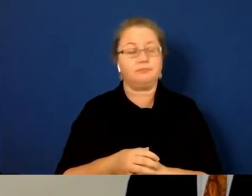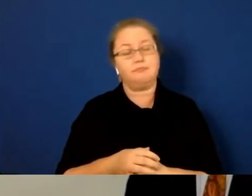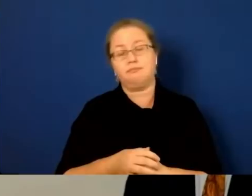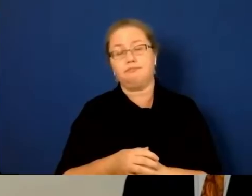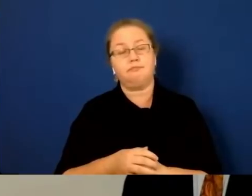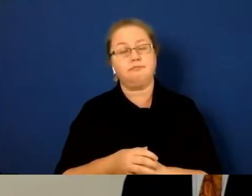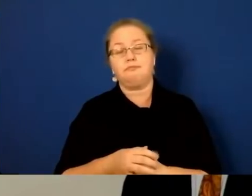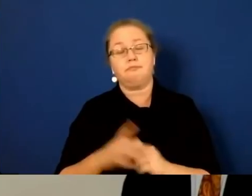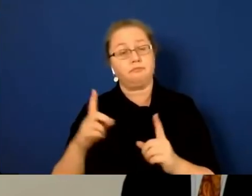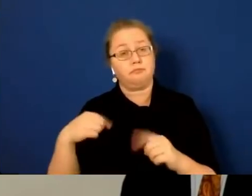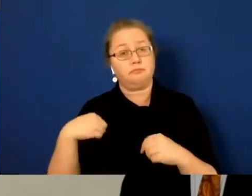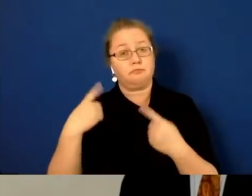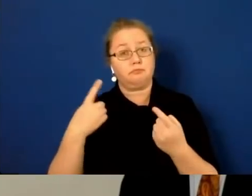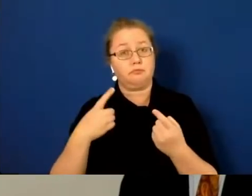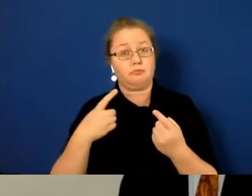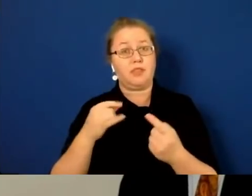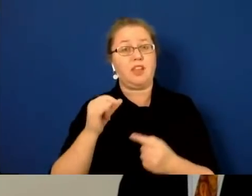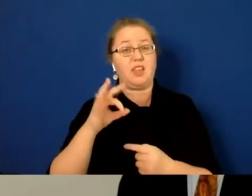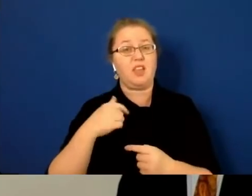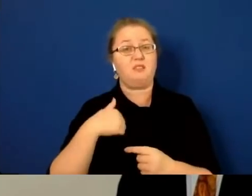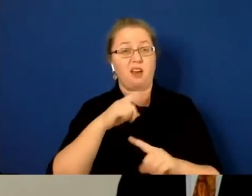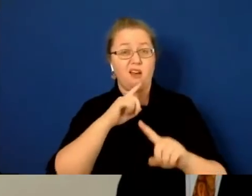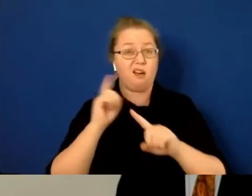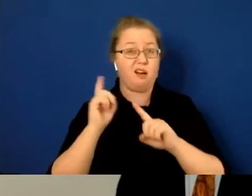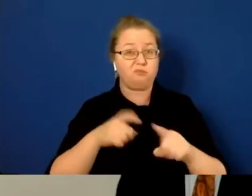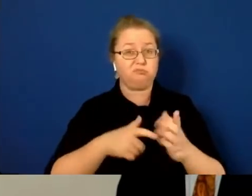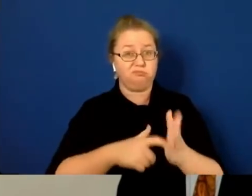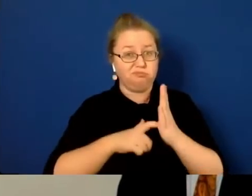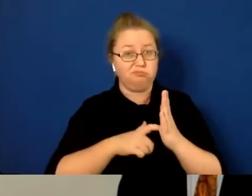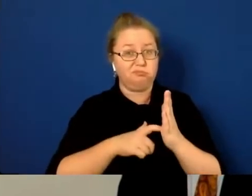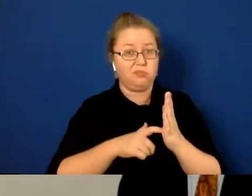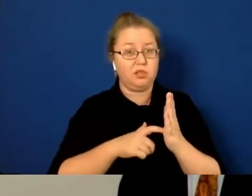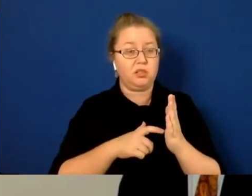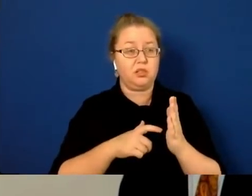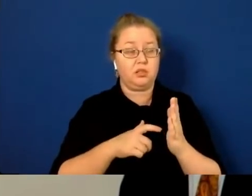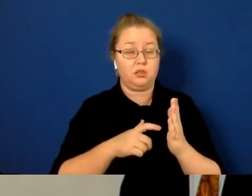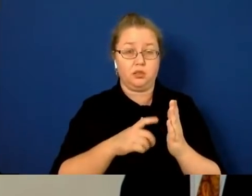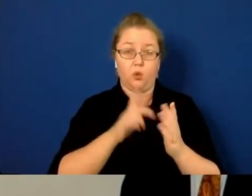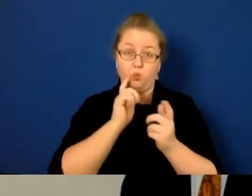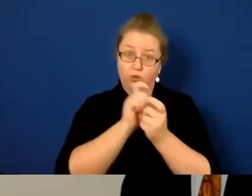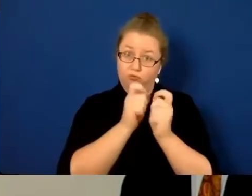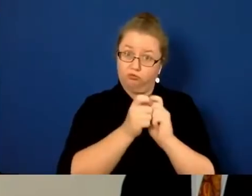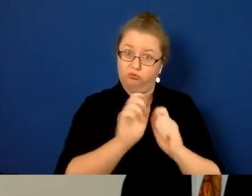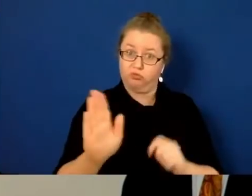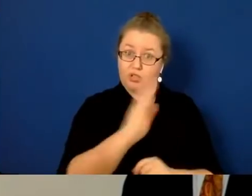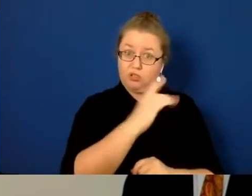point, I was at a grocery store today where I interviewed three people who, none of whom were wearing masks, but they said